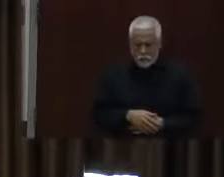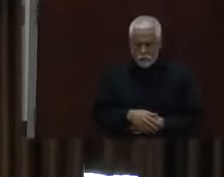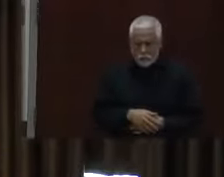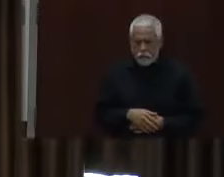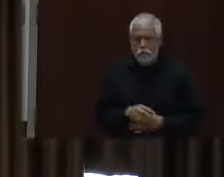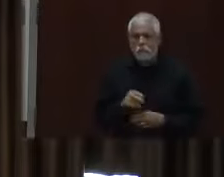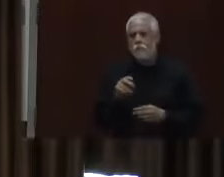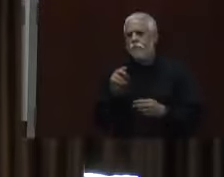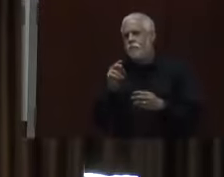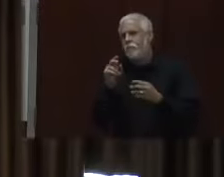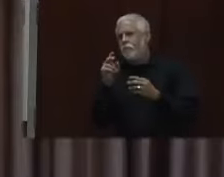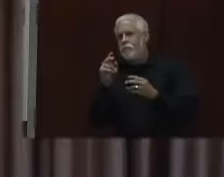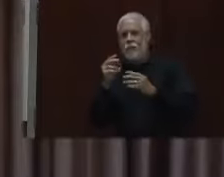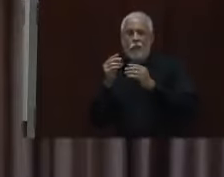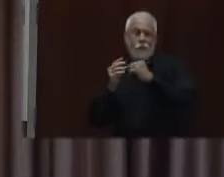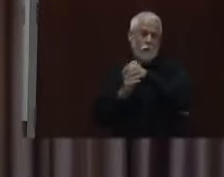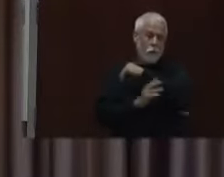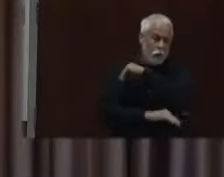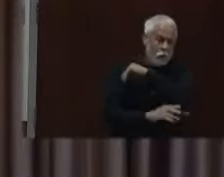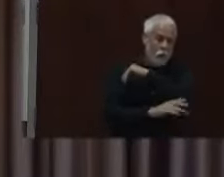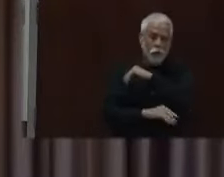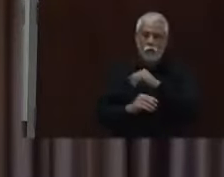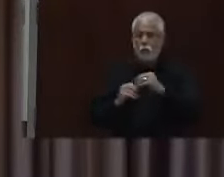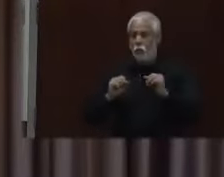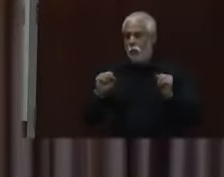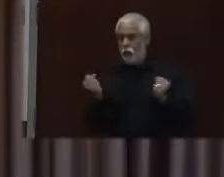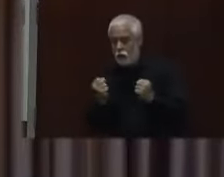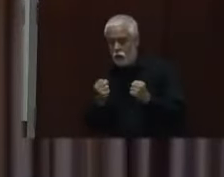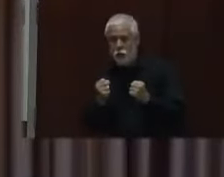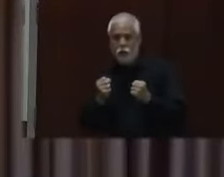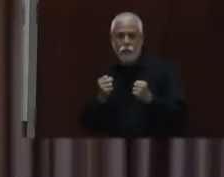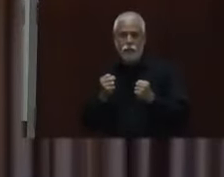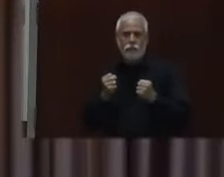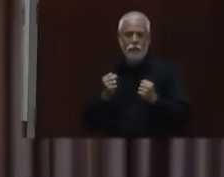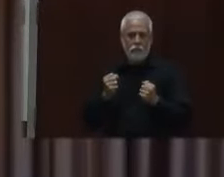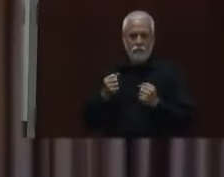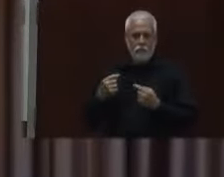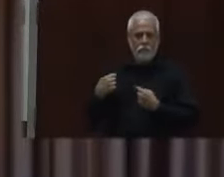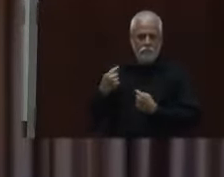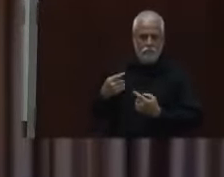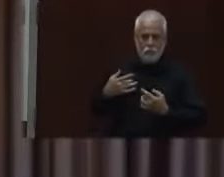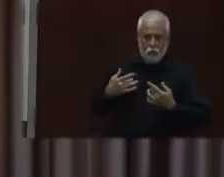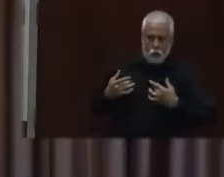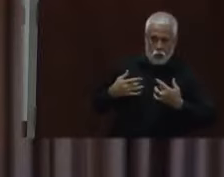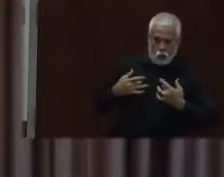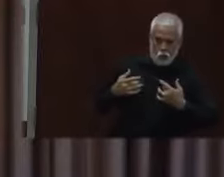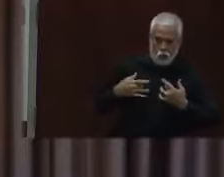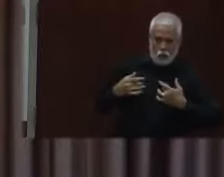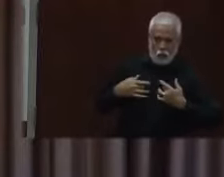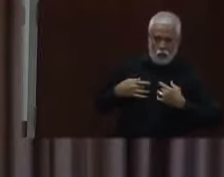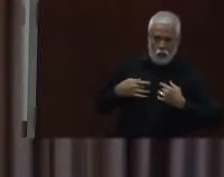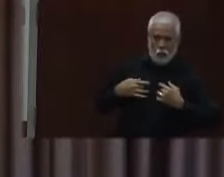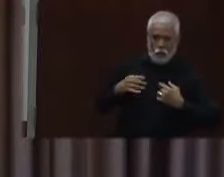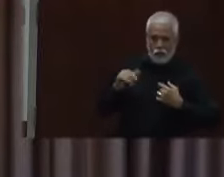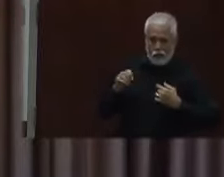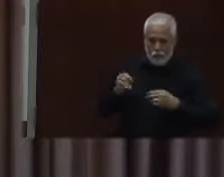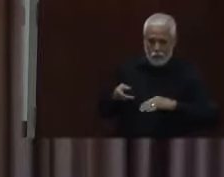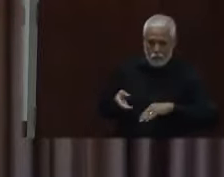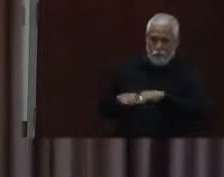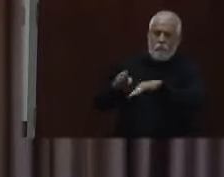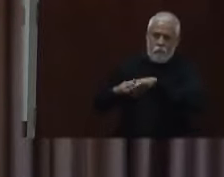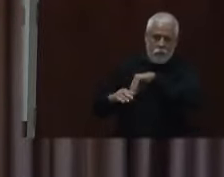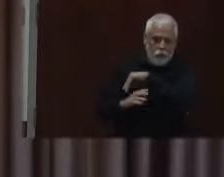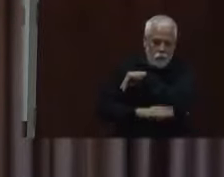looking ahead to the fall and winter. There's long been concern that cases would increase in the fall and winter as